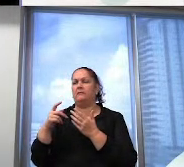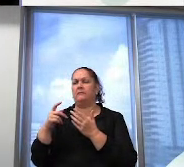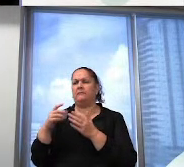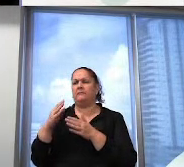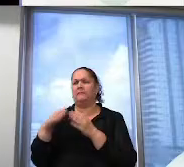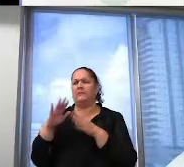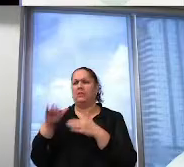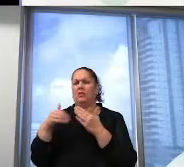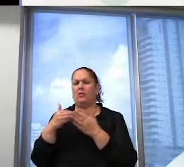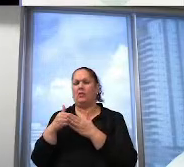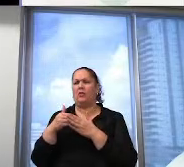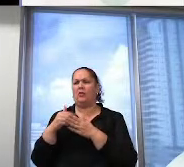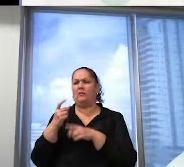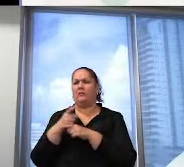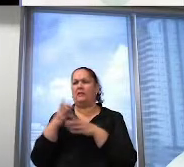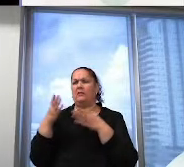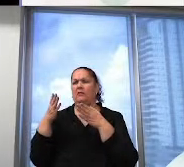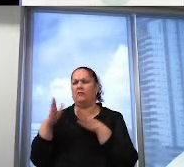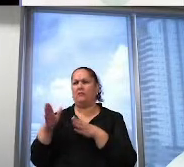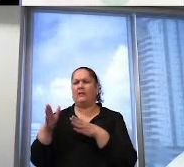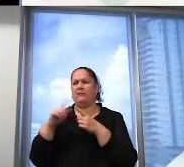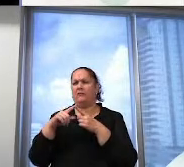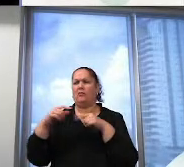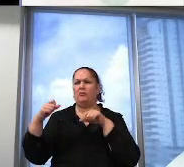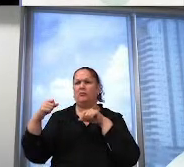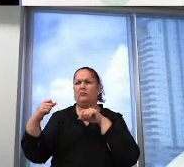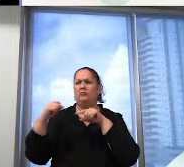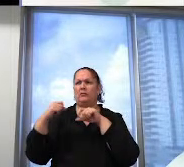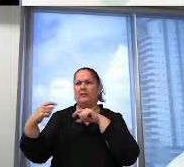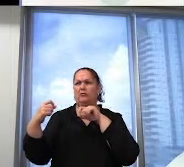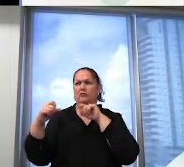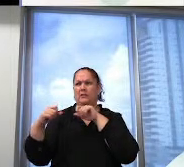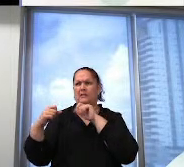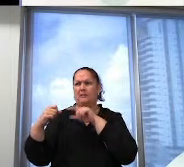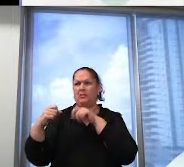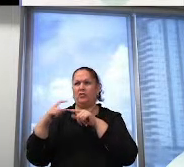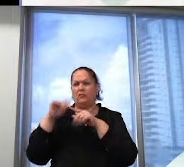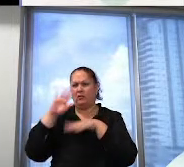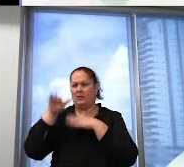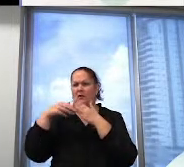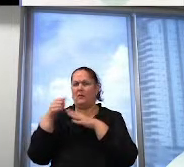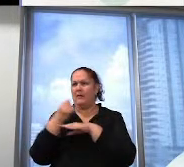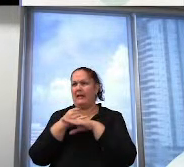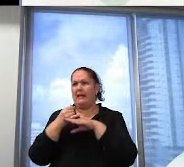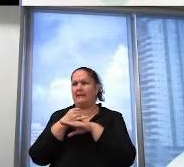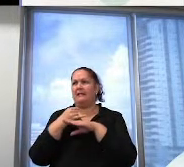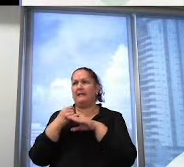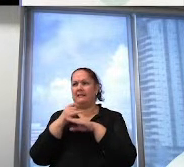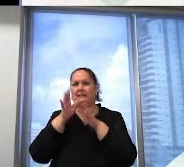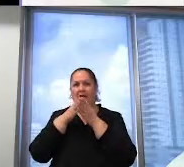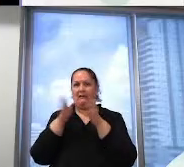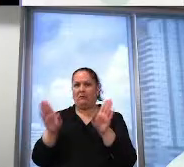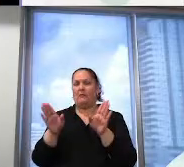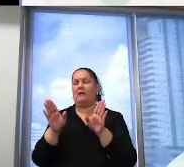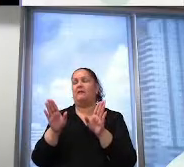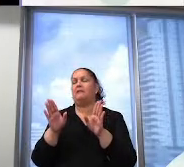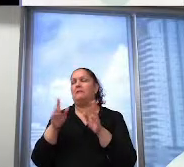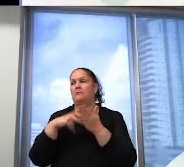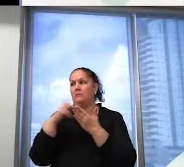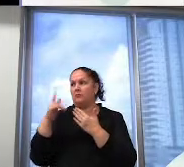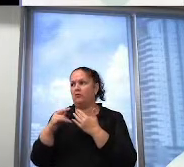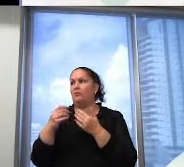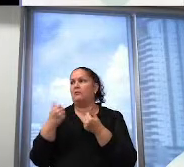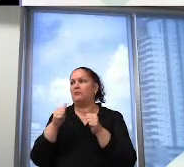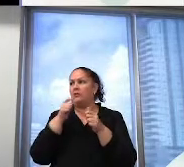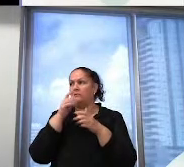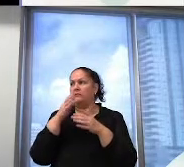a reclamation of all the right-of-ways for all the transmission distribution on the entire island. It's an Island One initiative.